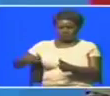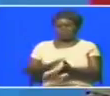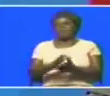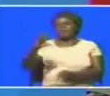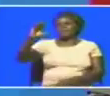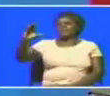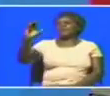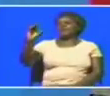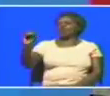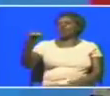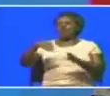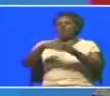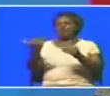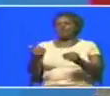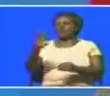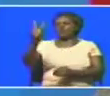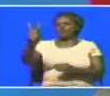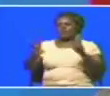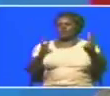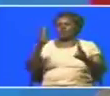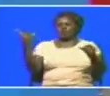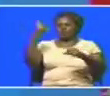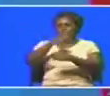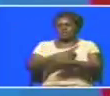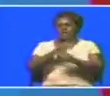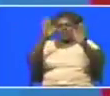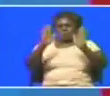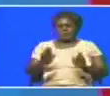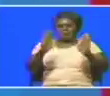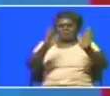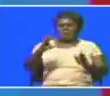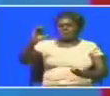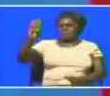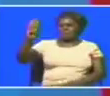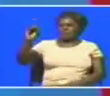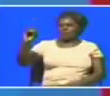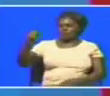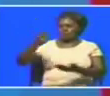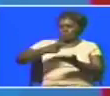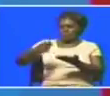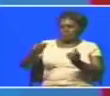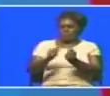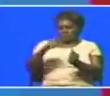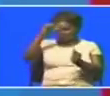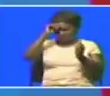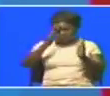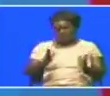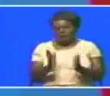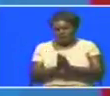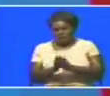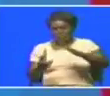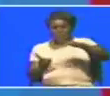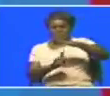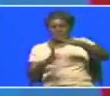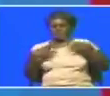Clinical officers have called off their 22-day strike after signing a return-to-work formula early this morning with the Council of Governors and the Ministry of